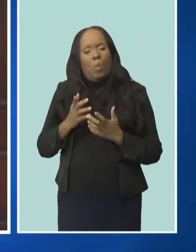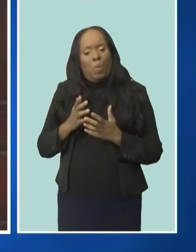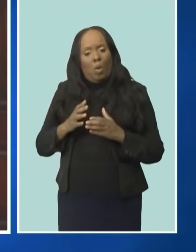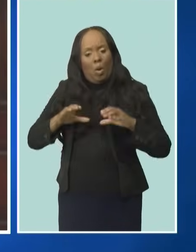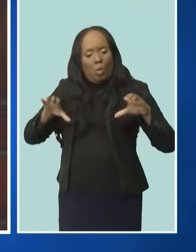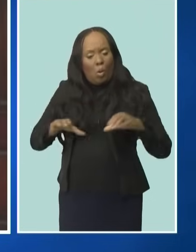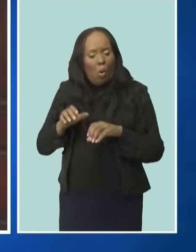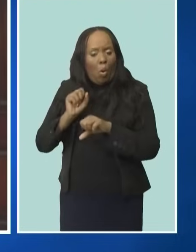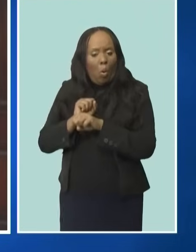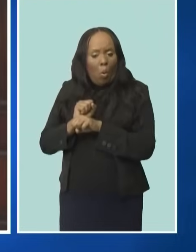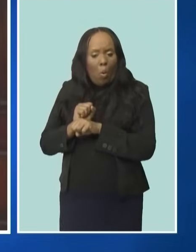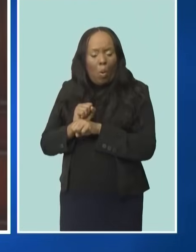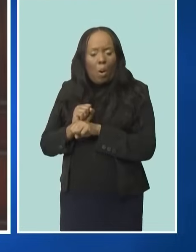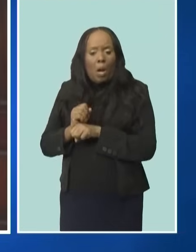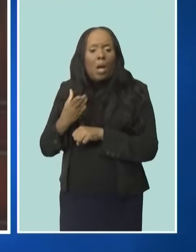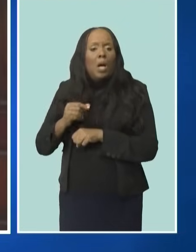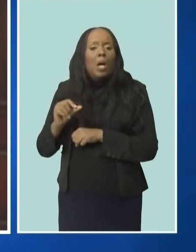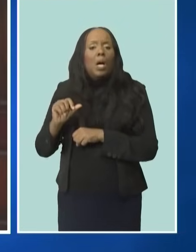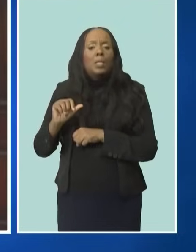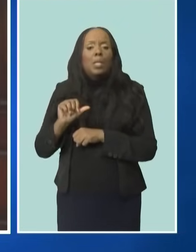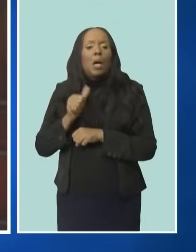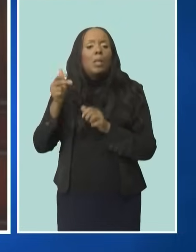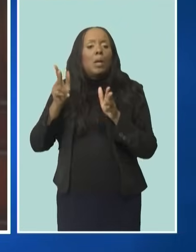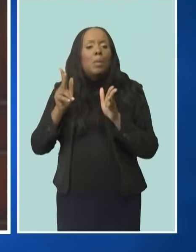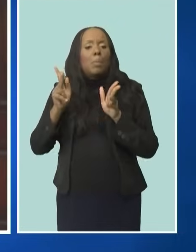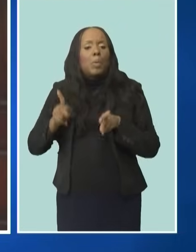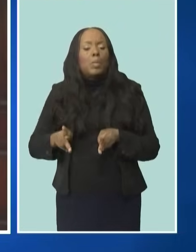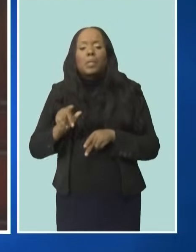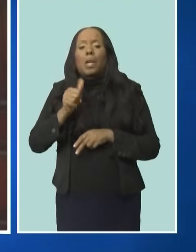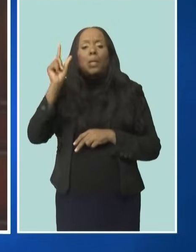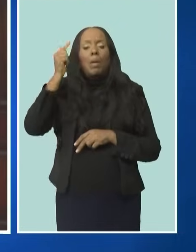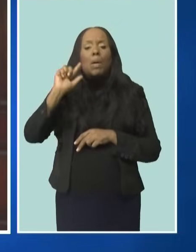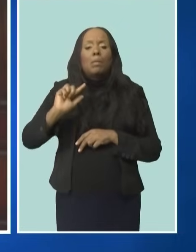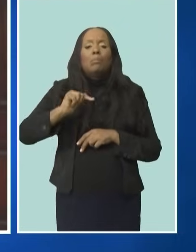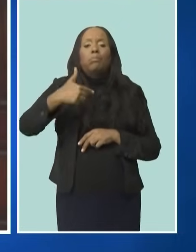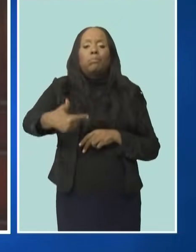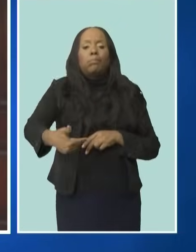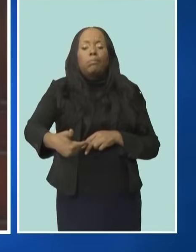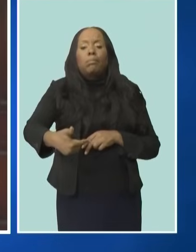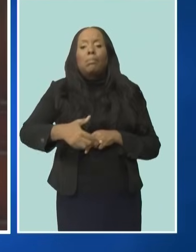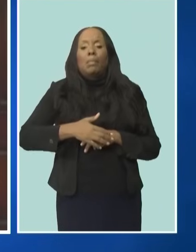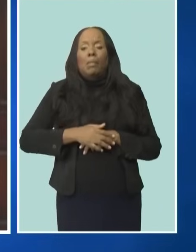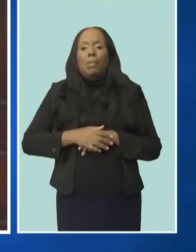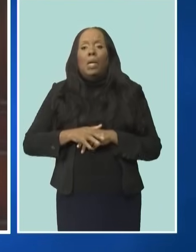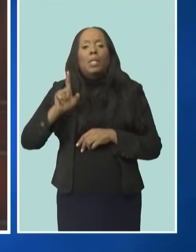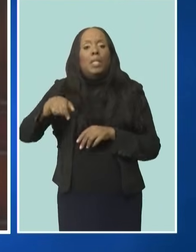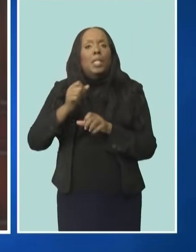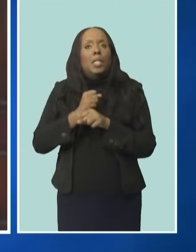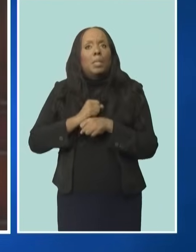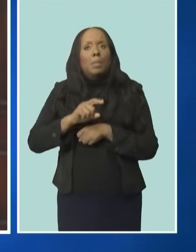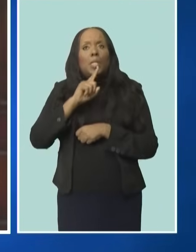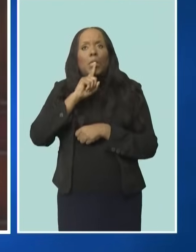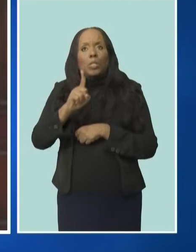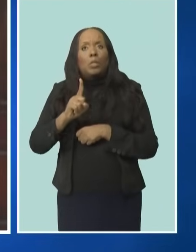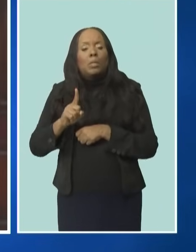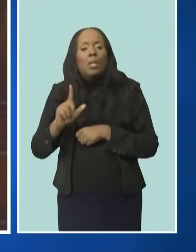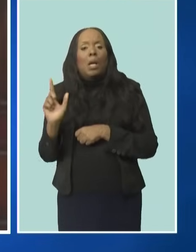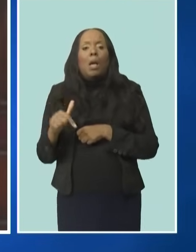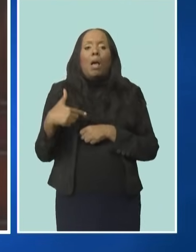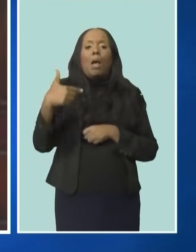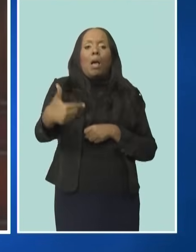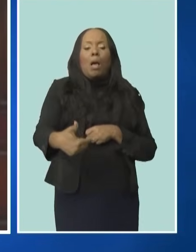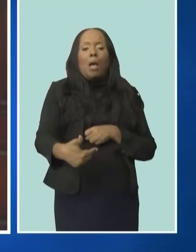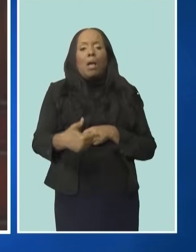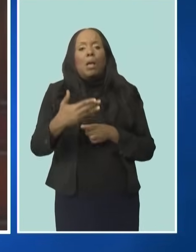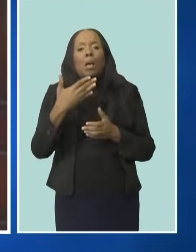it, then it means that you're not focused, sir, not focused on delivering